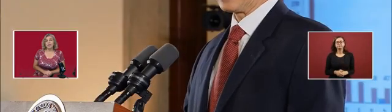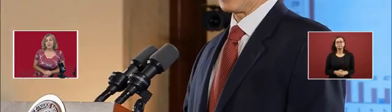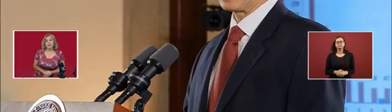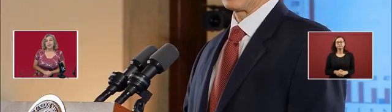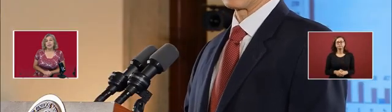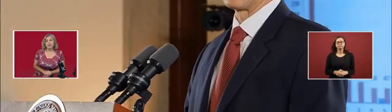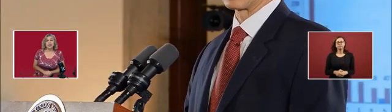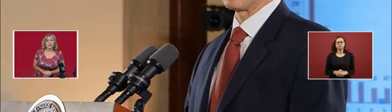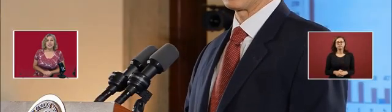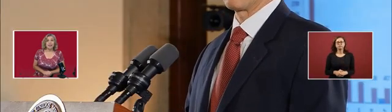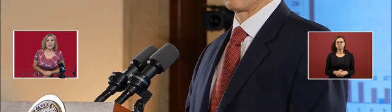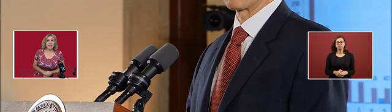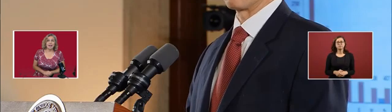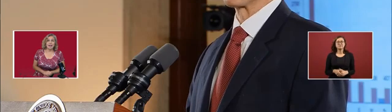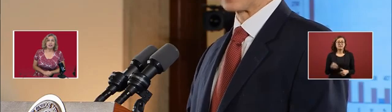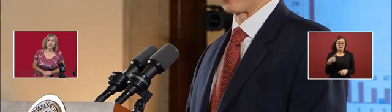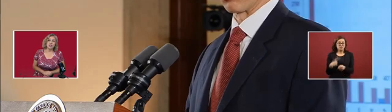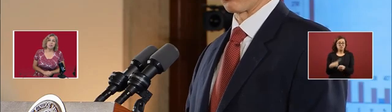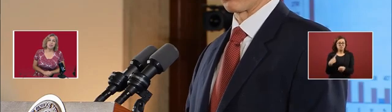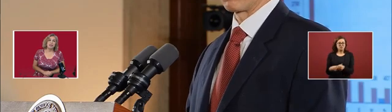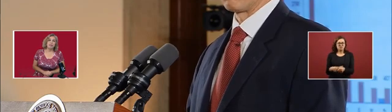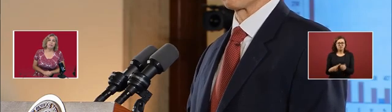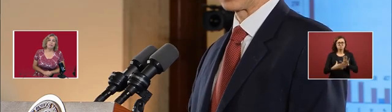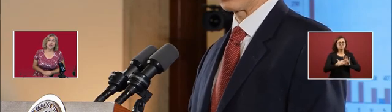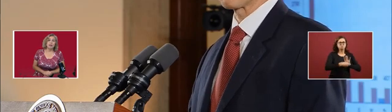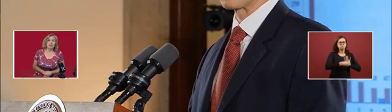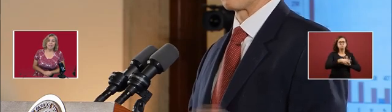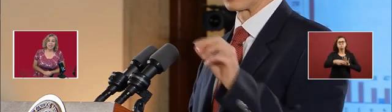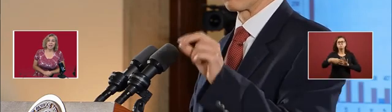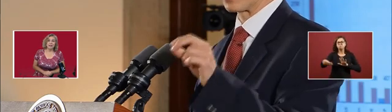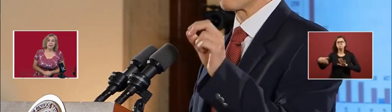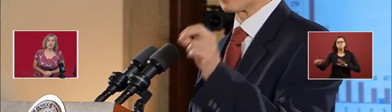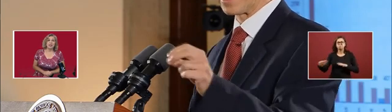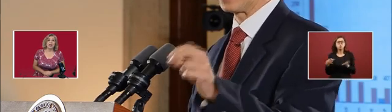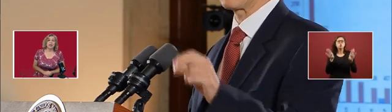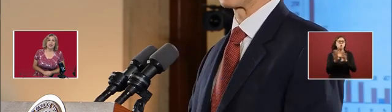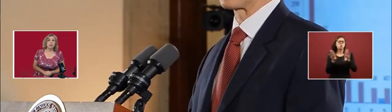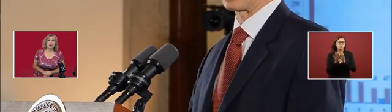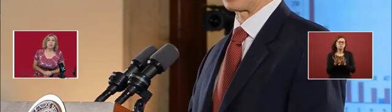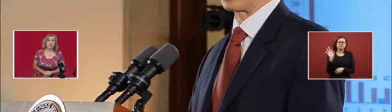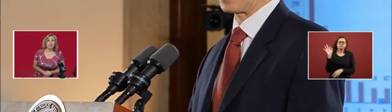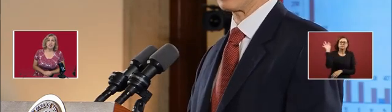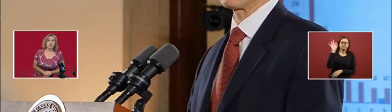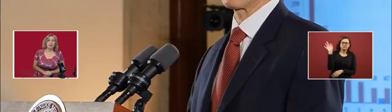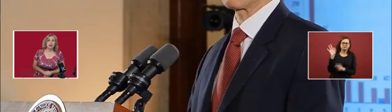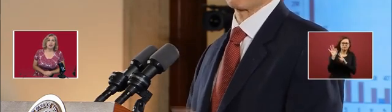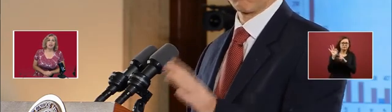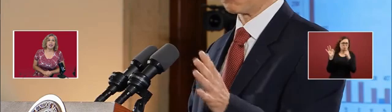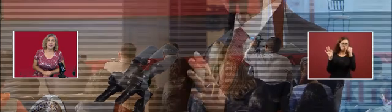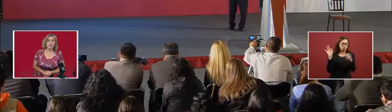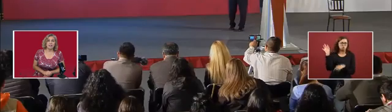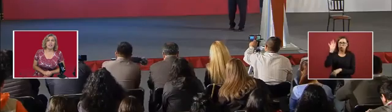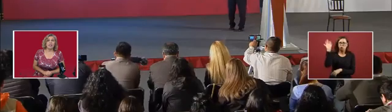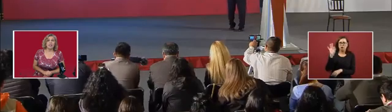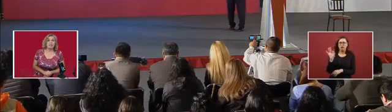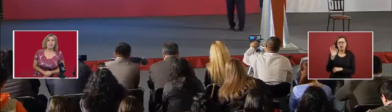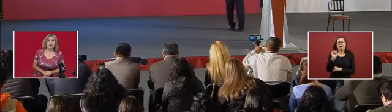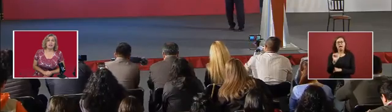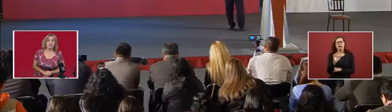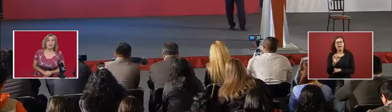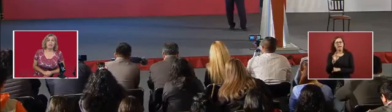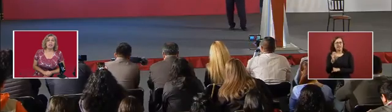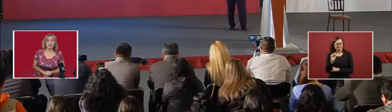previous happenings, there's 4 types of virus dengue that's called like that,